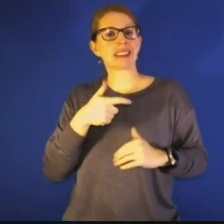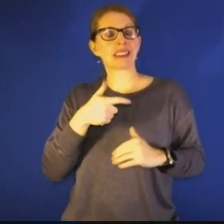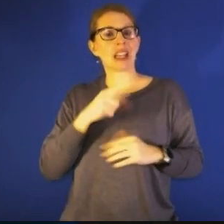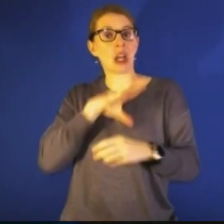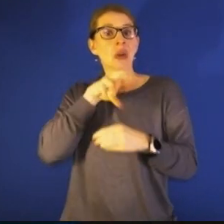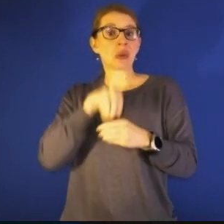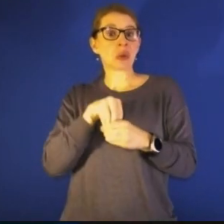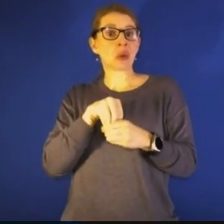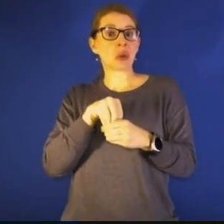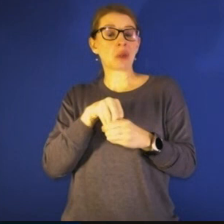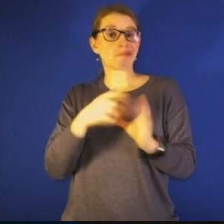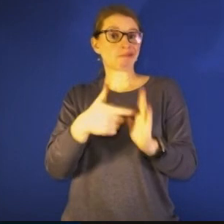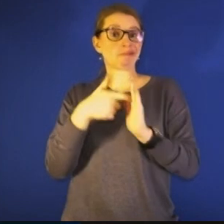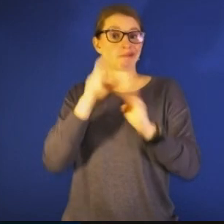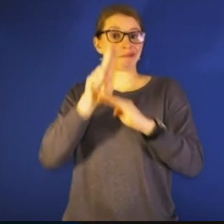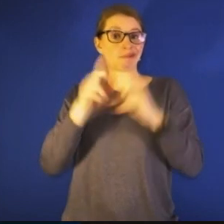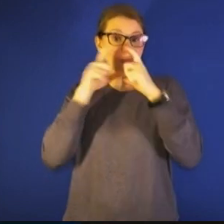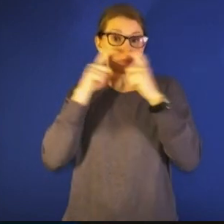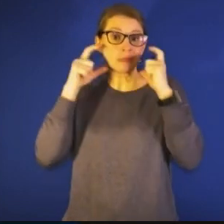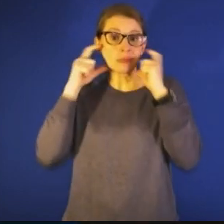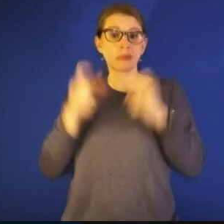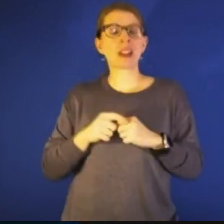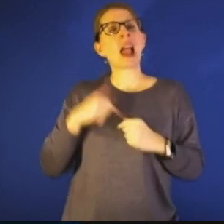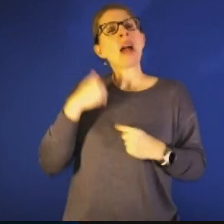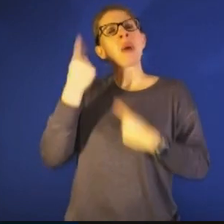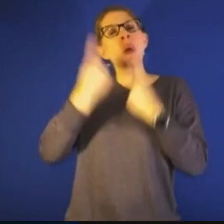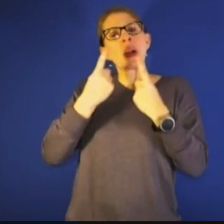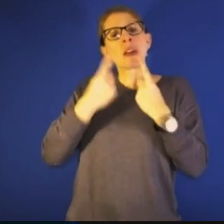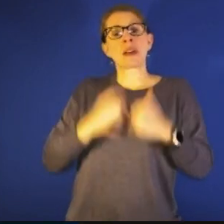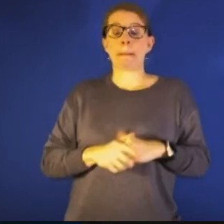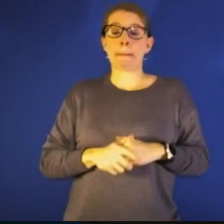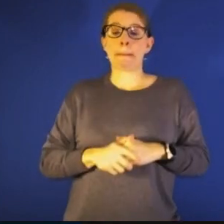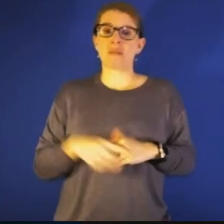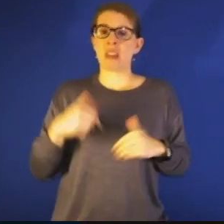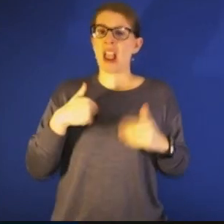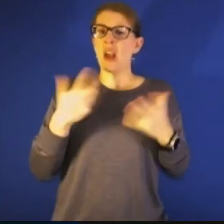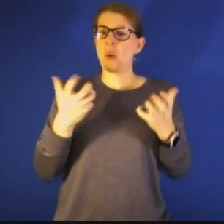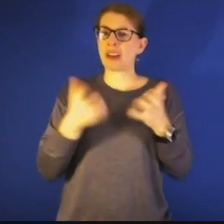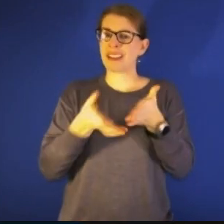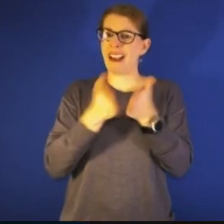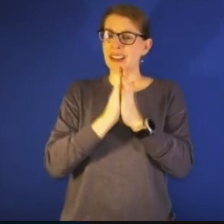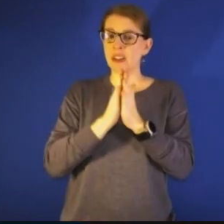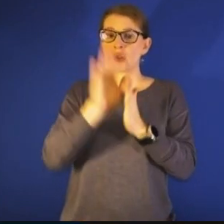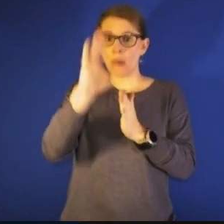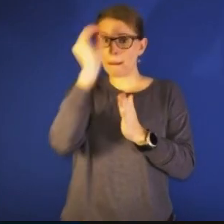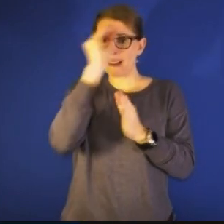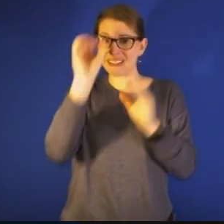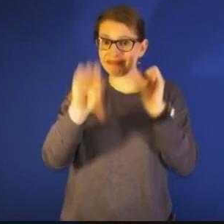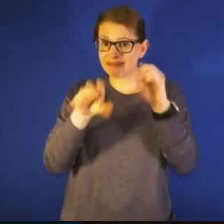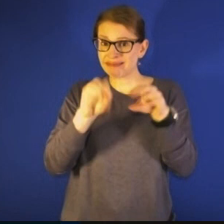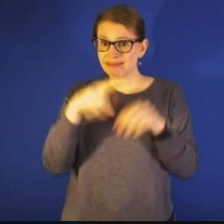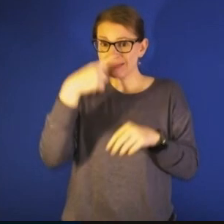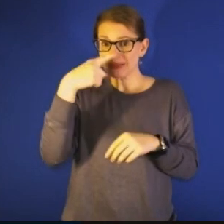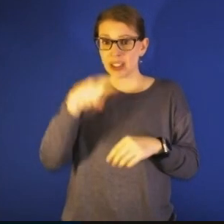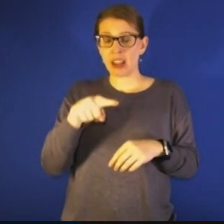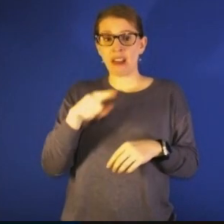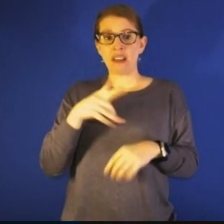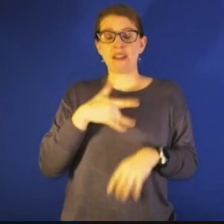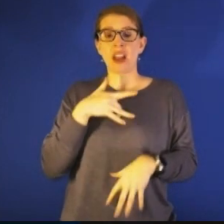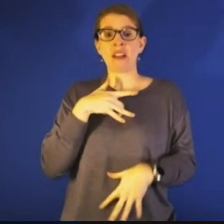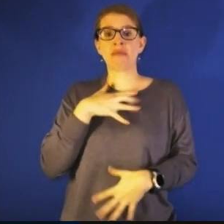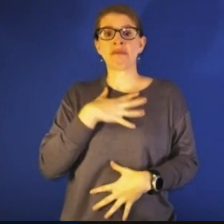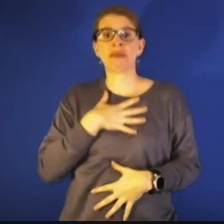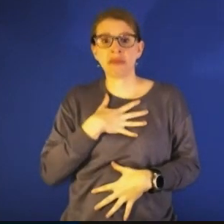includes requiring masks. And I'm wondering, I just wanted to ask you if you would share some thoughts, if it's a little disheartening for